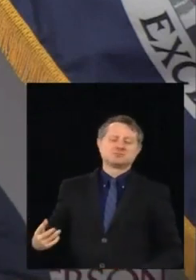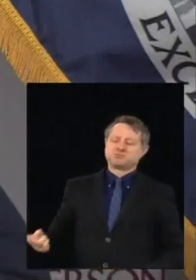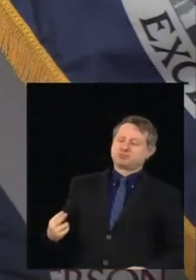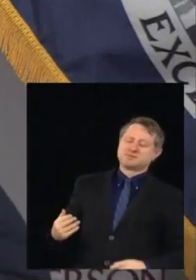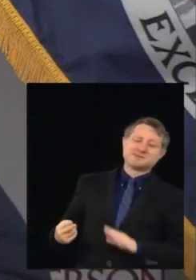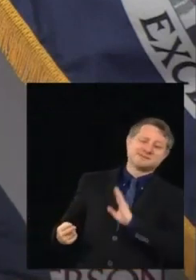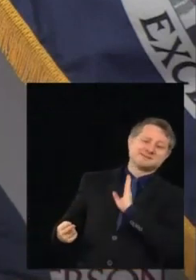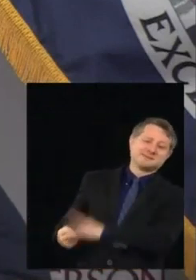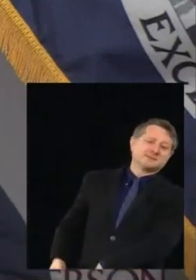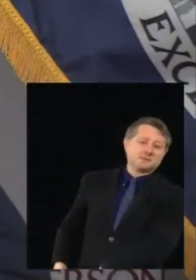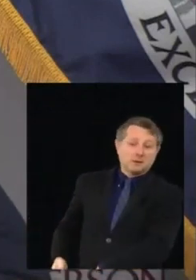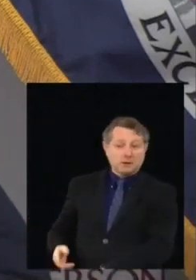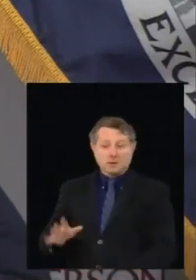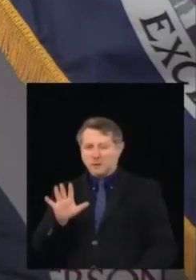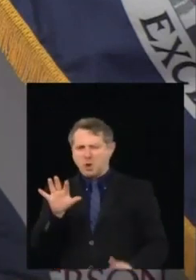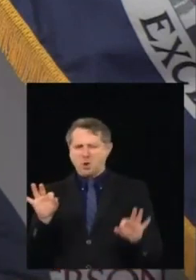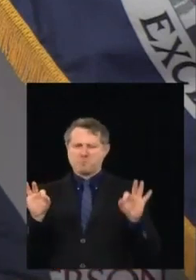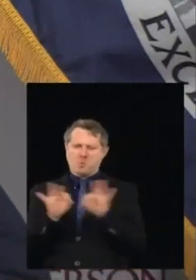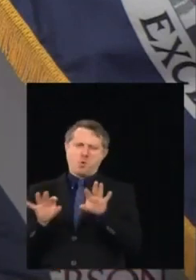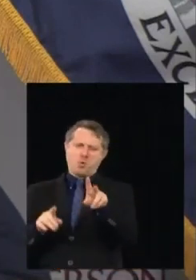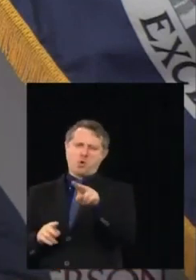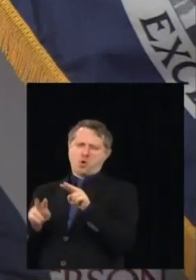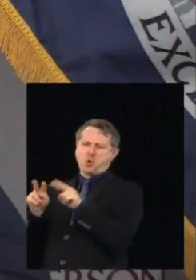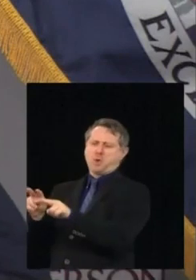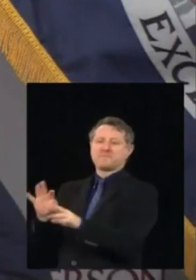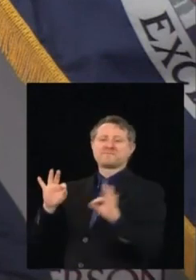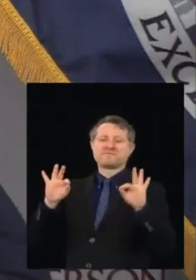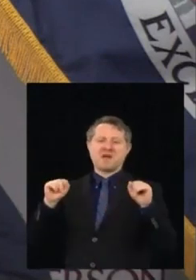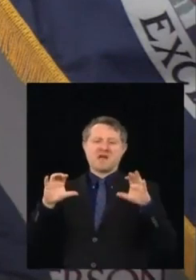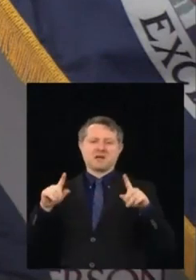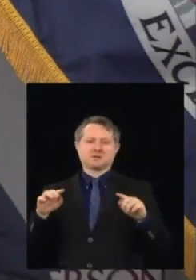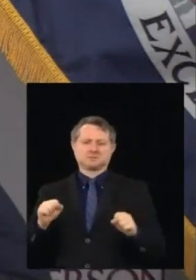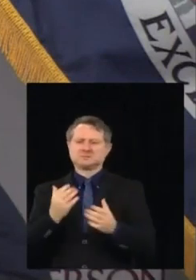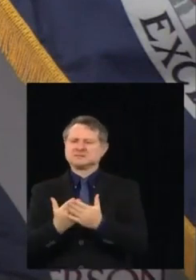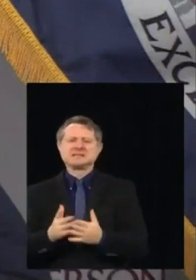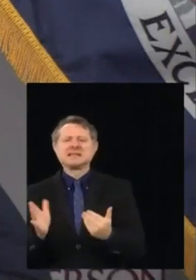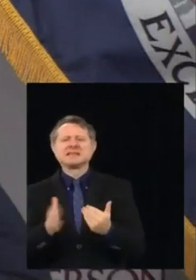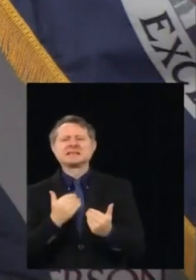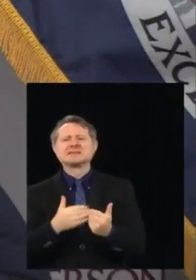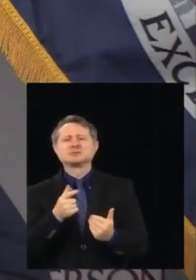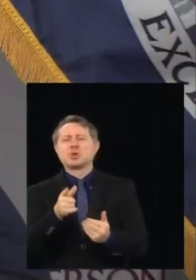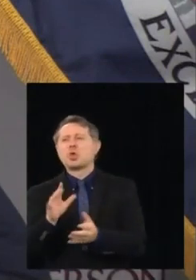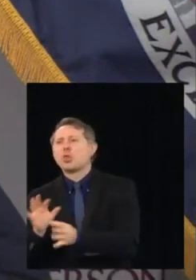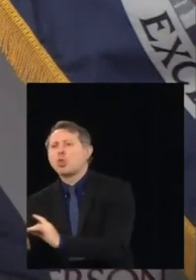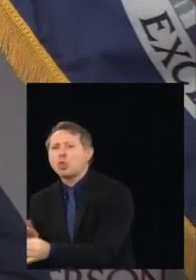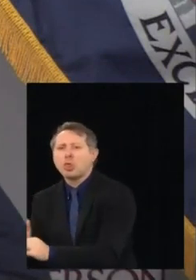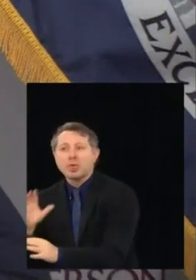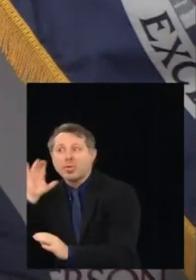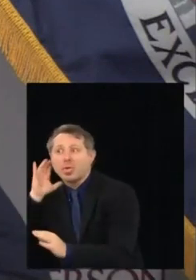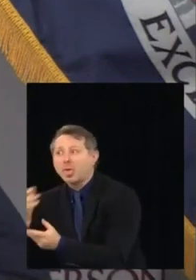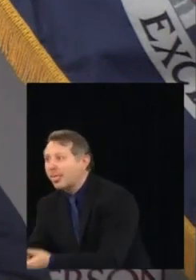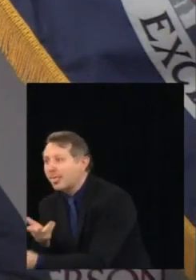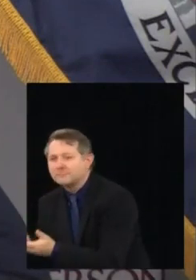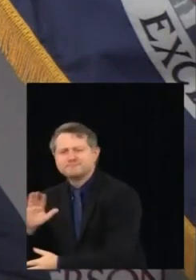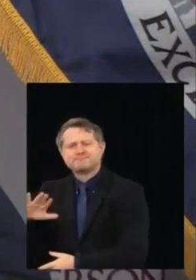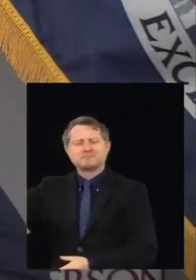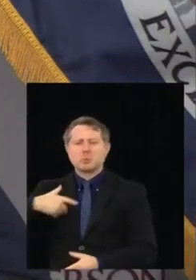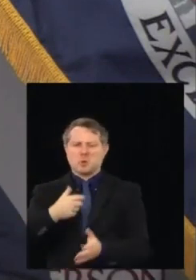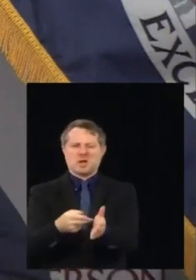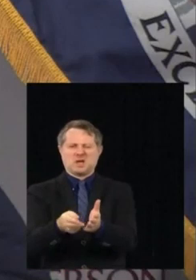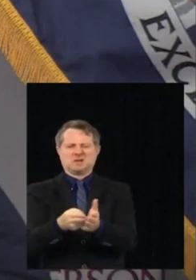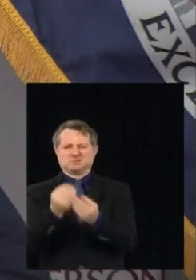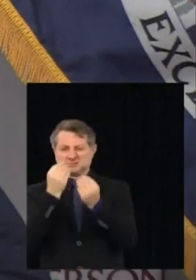that it's easy to pander, you know. But let's just be a little honest here. The states